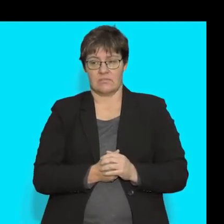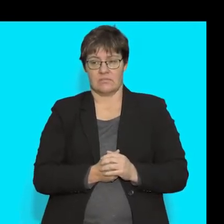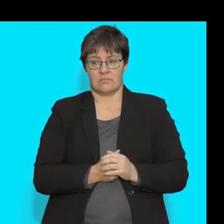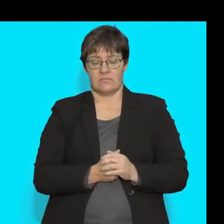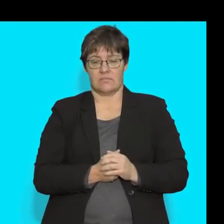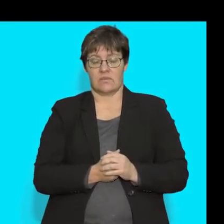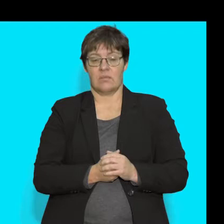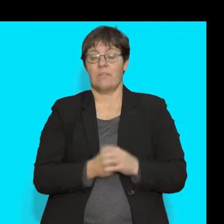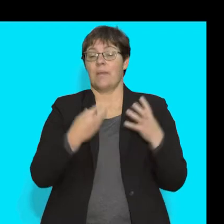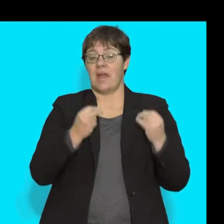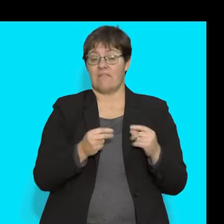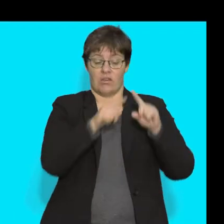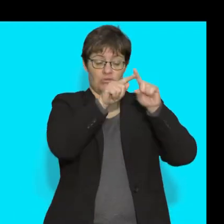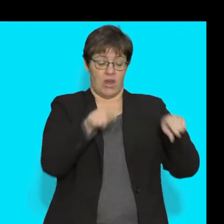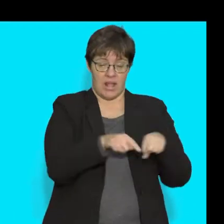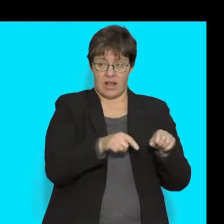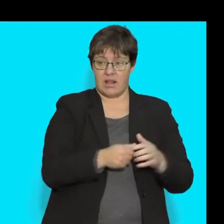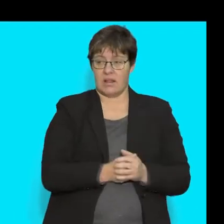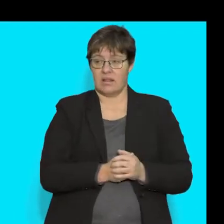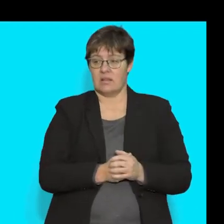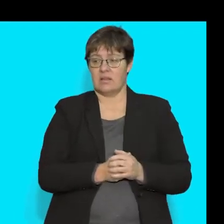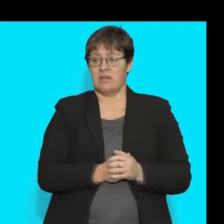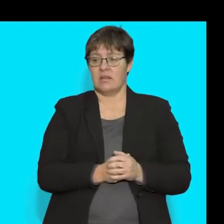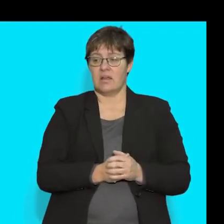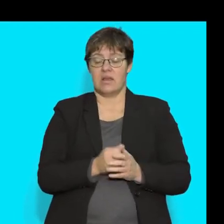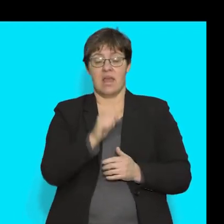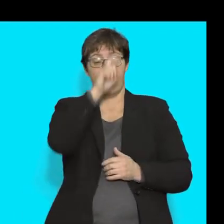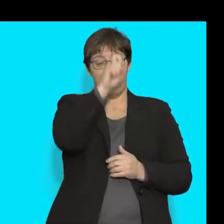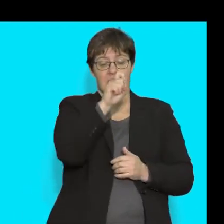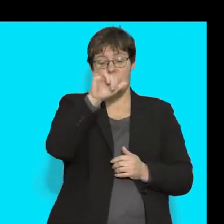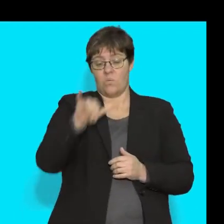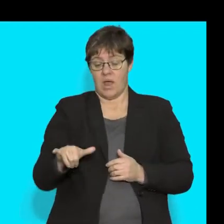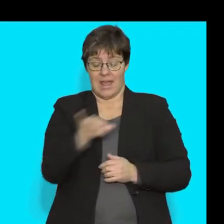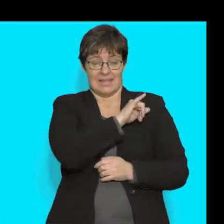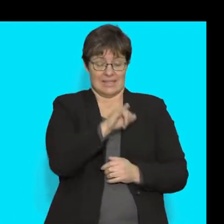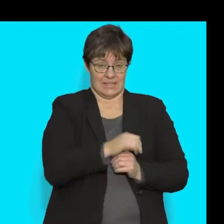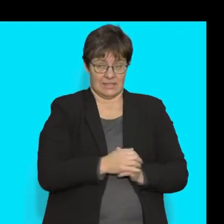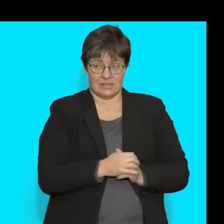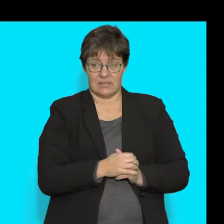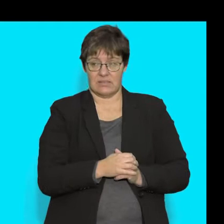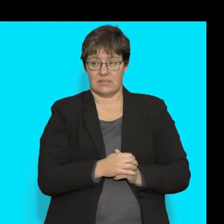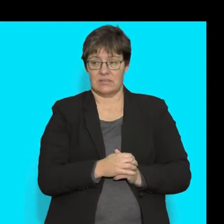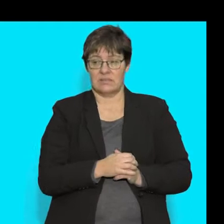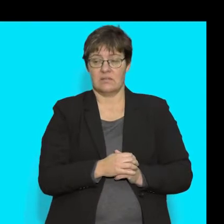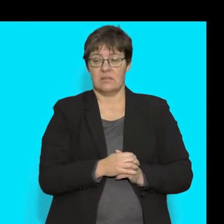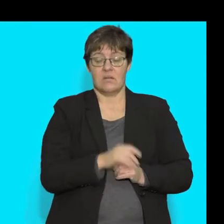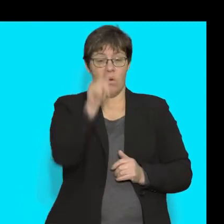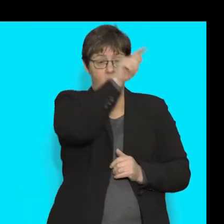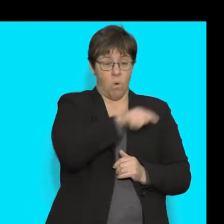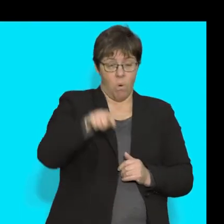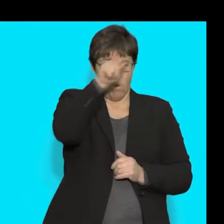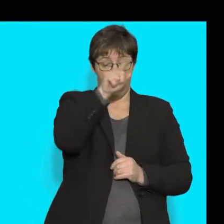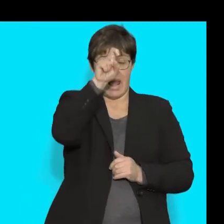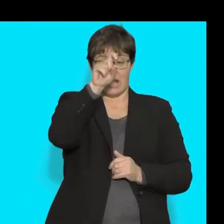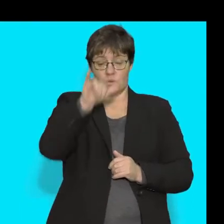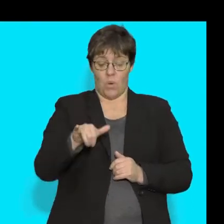I will have this triangle here. If I have X, Y, and Z there, if you add all these